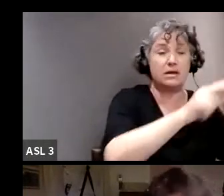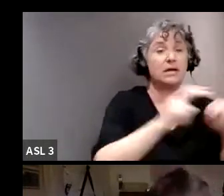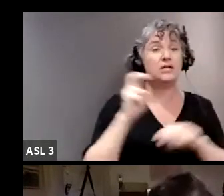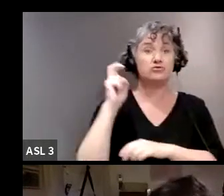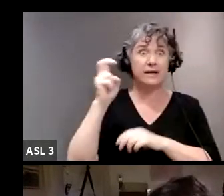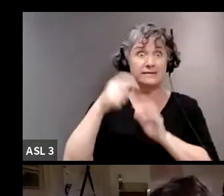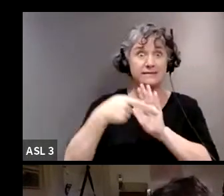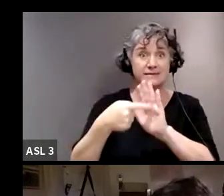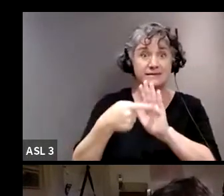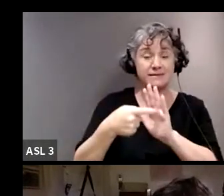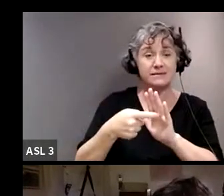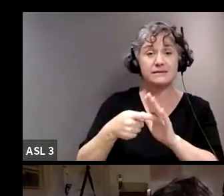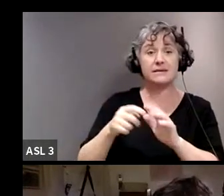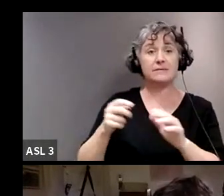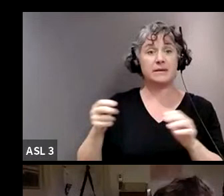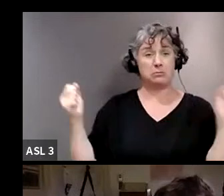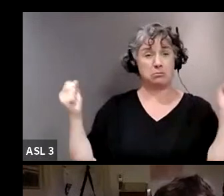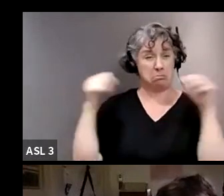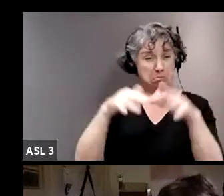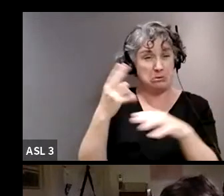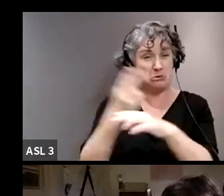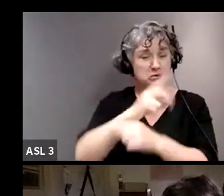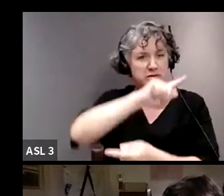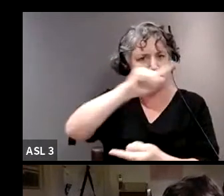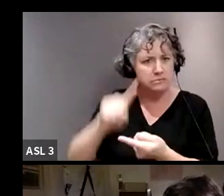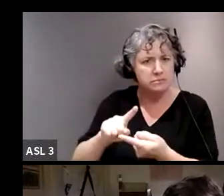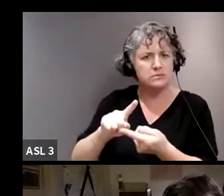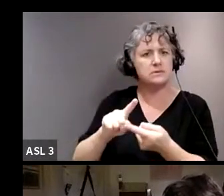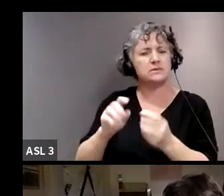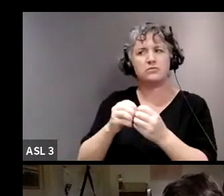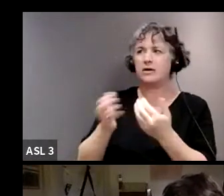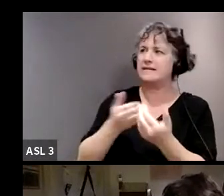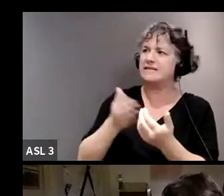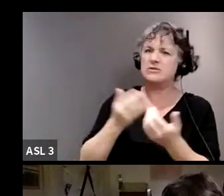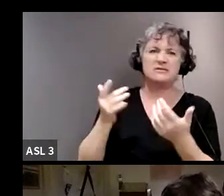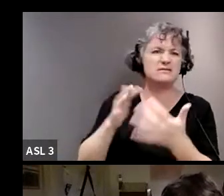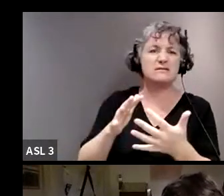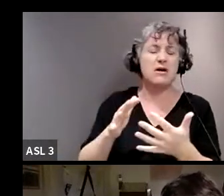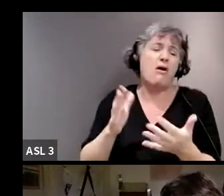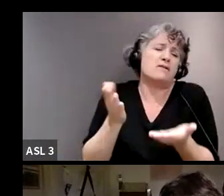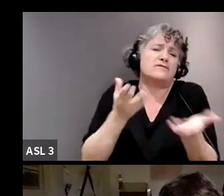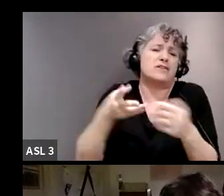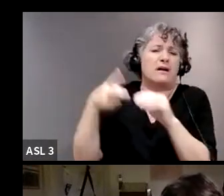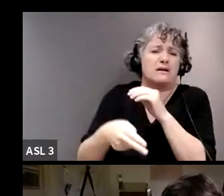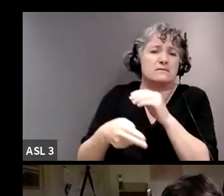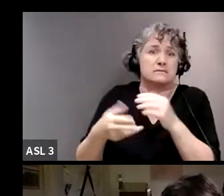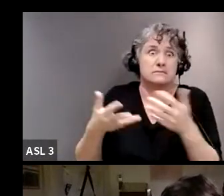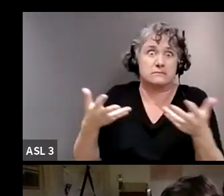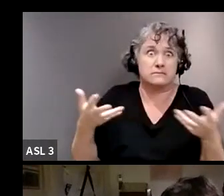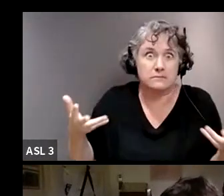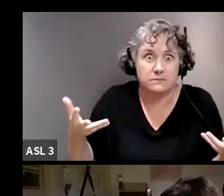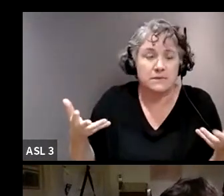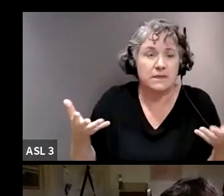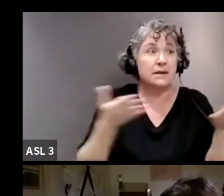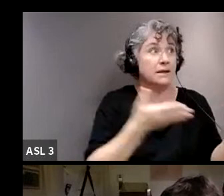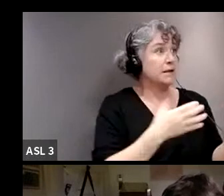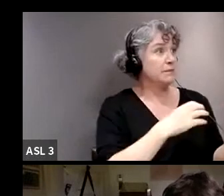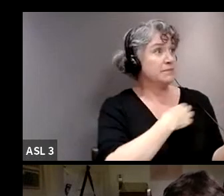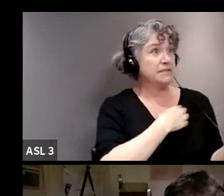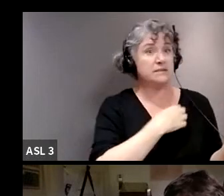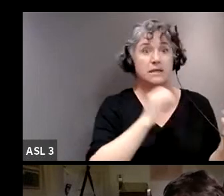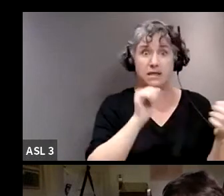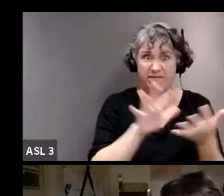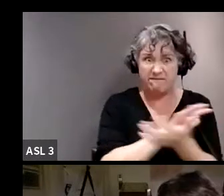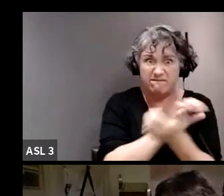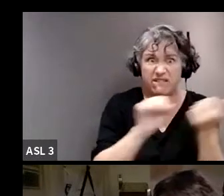instead of making it more appealing to come back and to transit and easier the city simply decided to cut service while for policing police can commit sexual